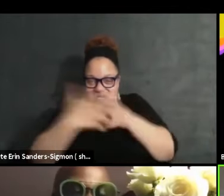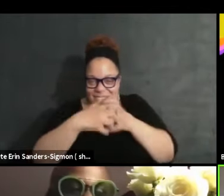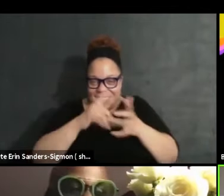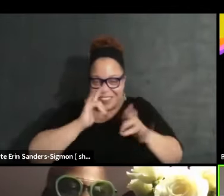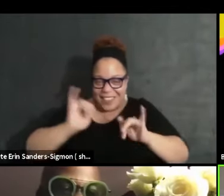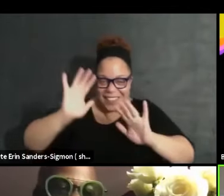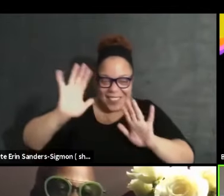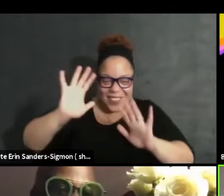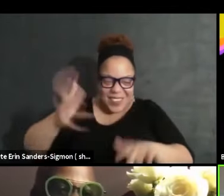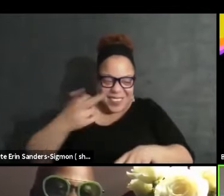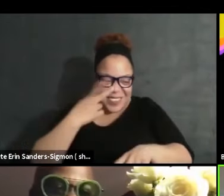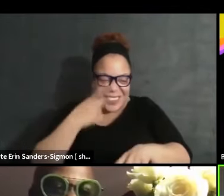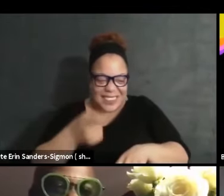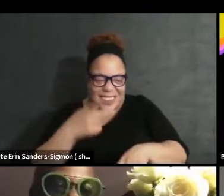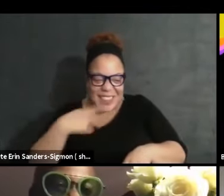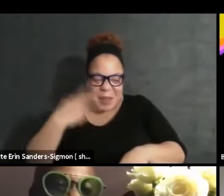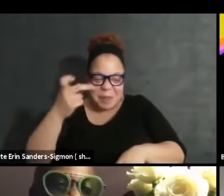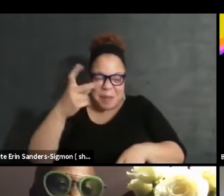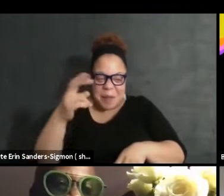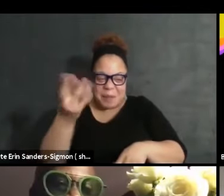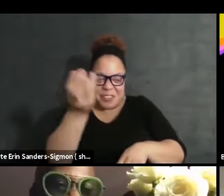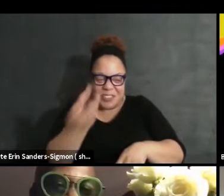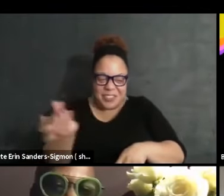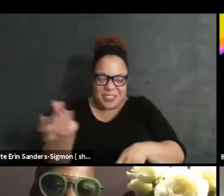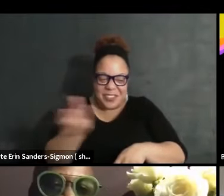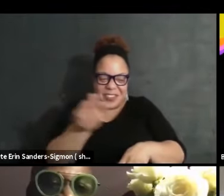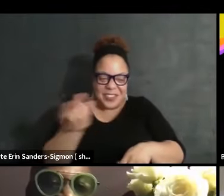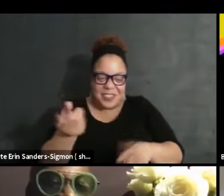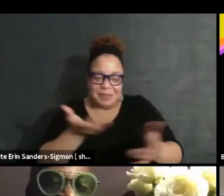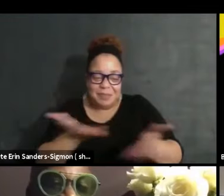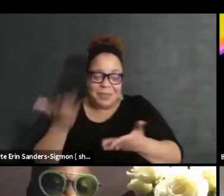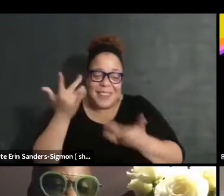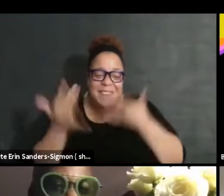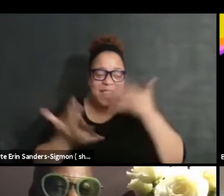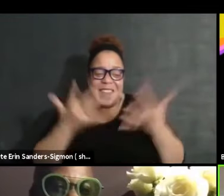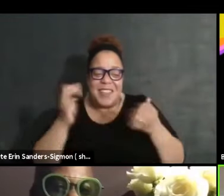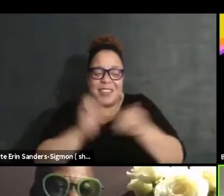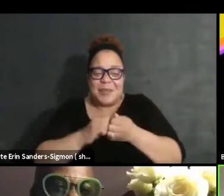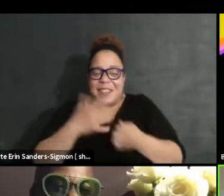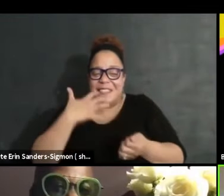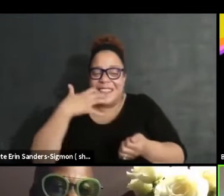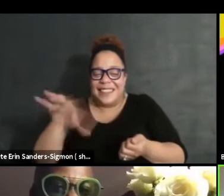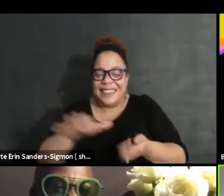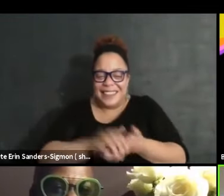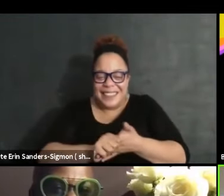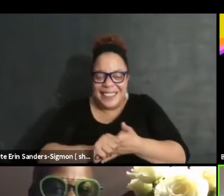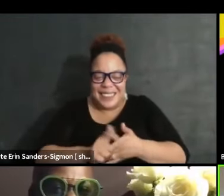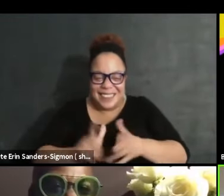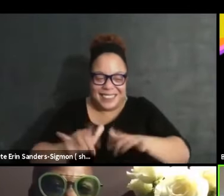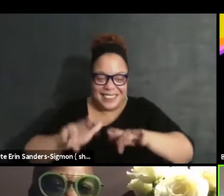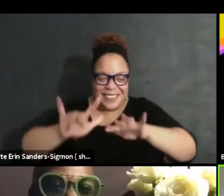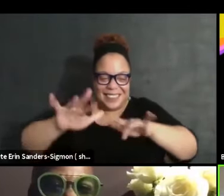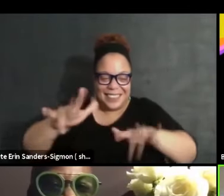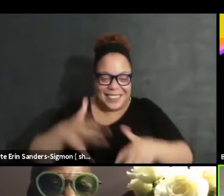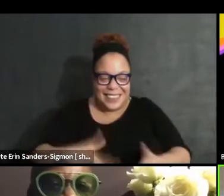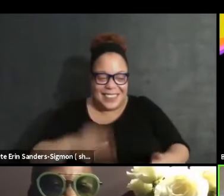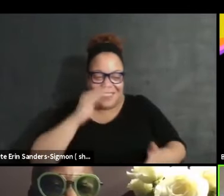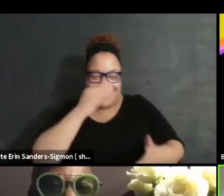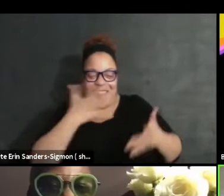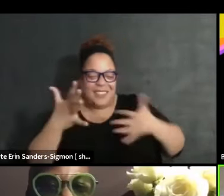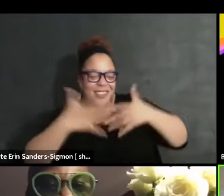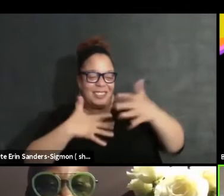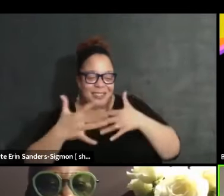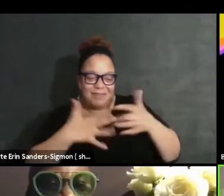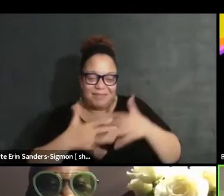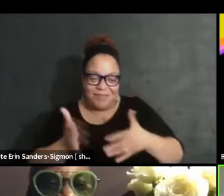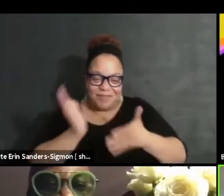fire, so I had to bring a little hot pepper into this. You know what I'm talking about? Keep it floral. Come on, man. I think I overdid it. I'm probably gonna move